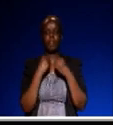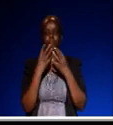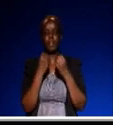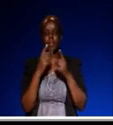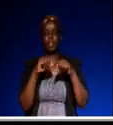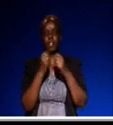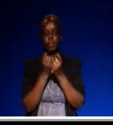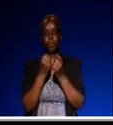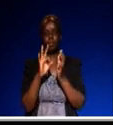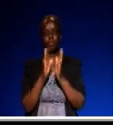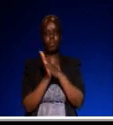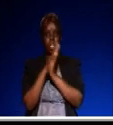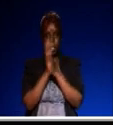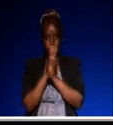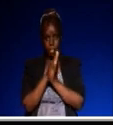types of narratives,